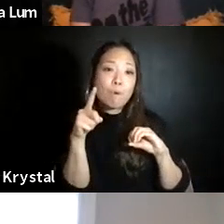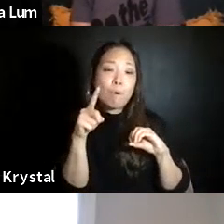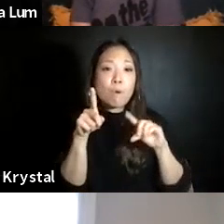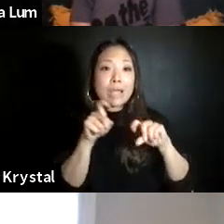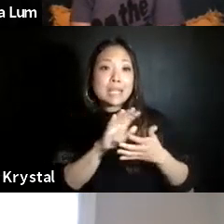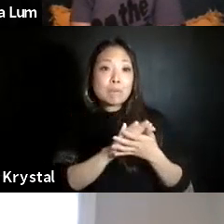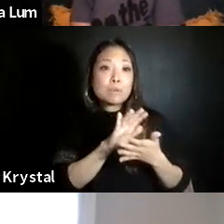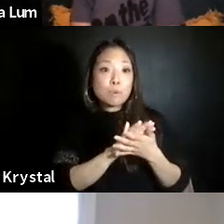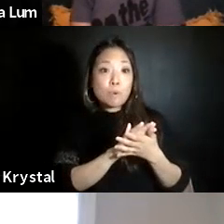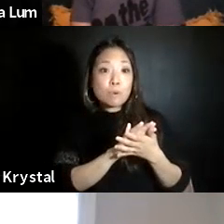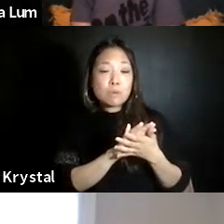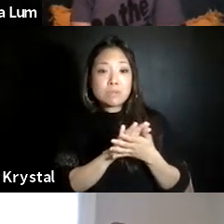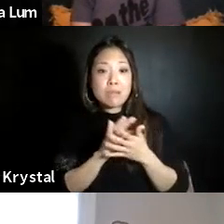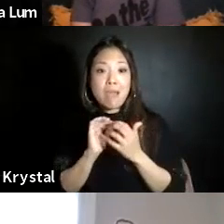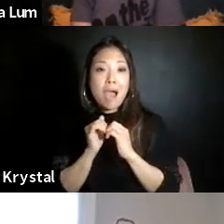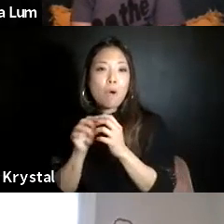know is not